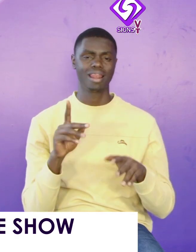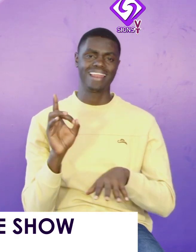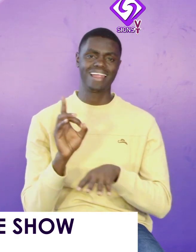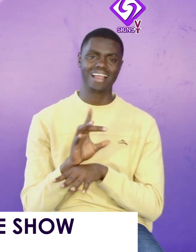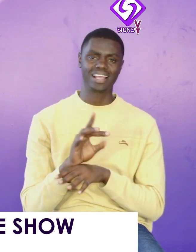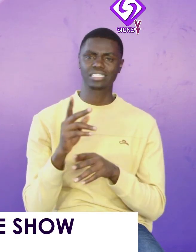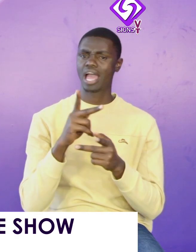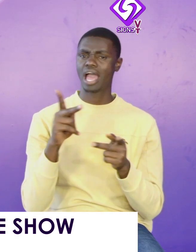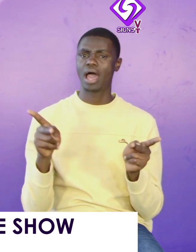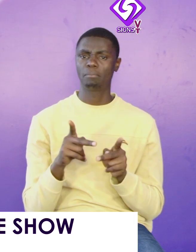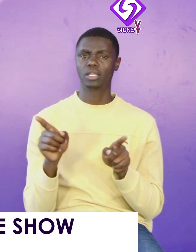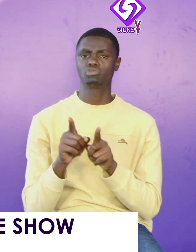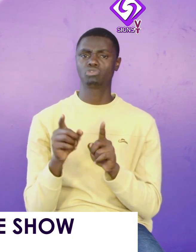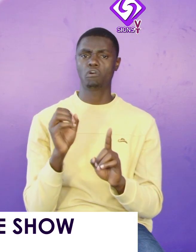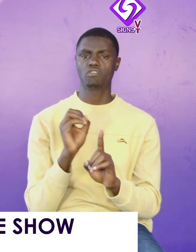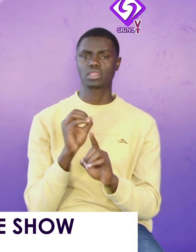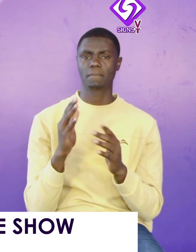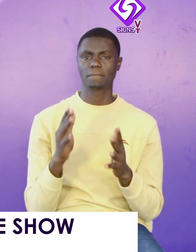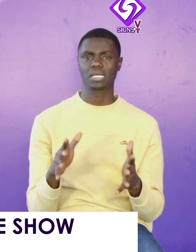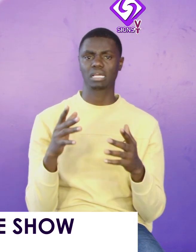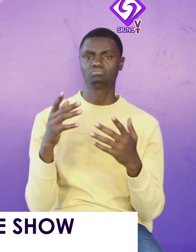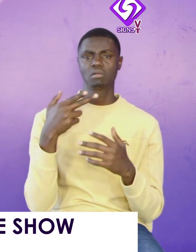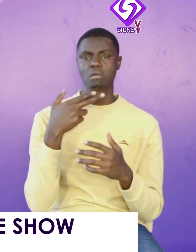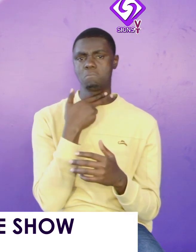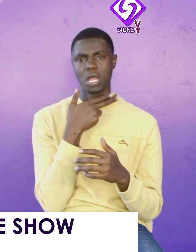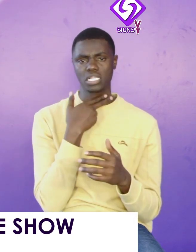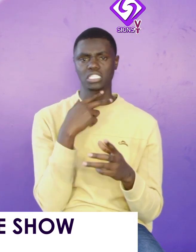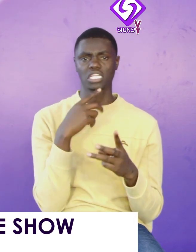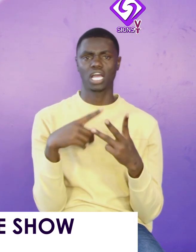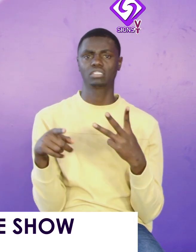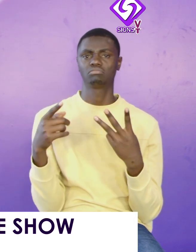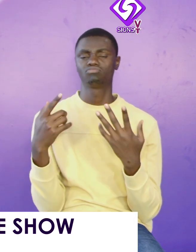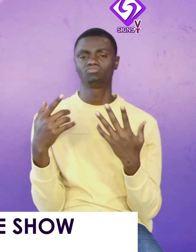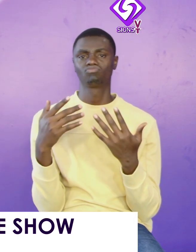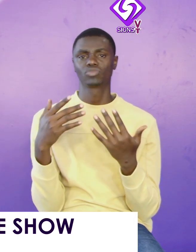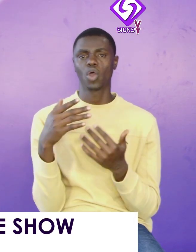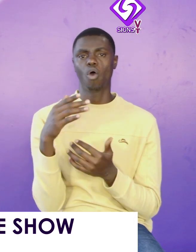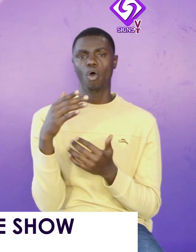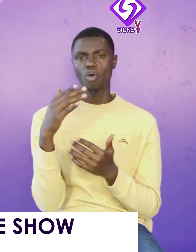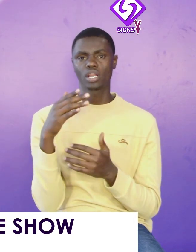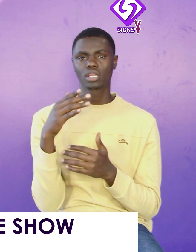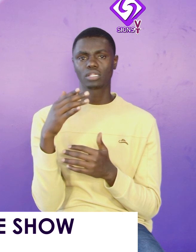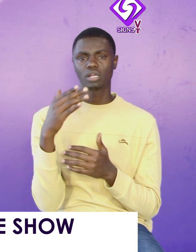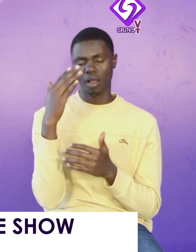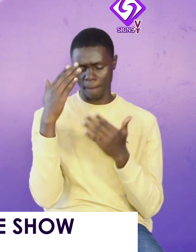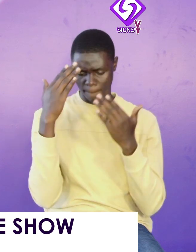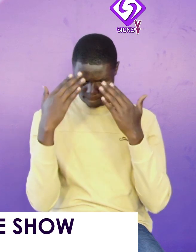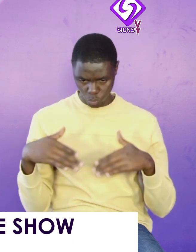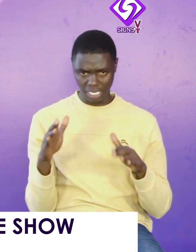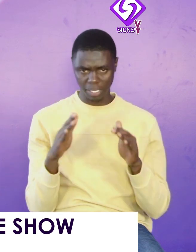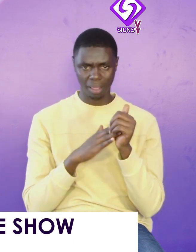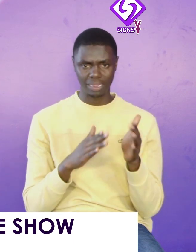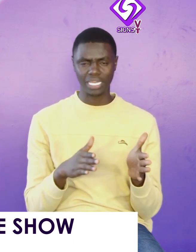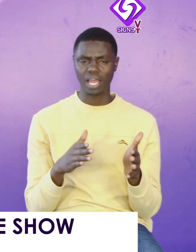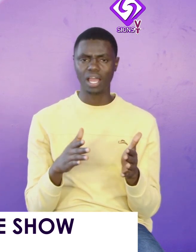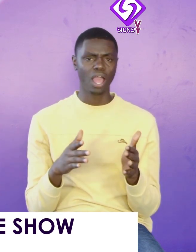of the mentor, the place of the pastor, the place of the sheikh, the place of that person